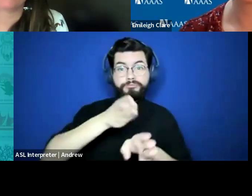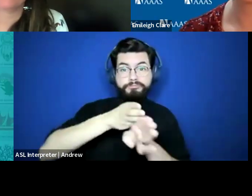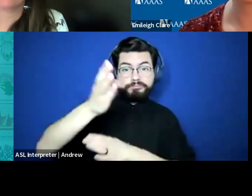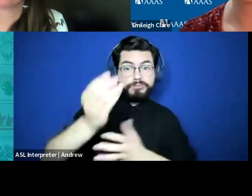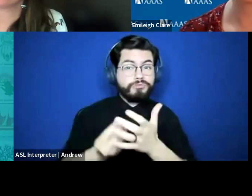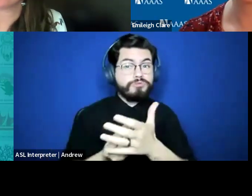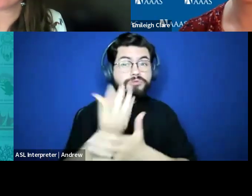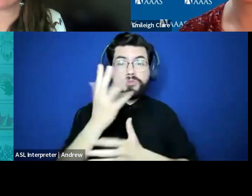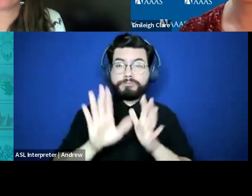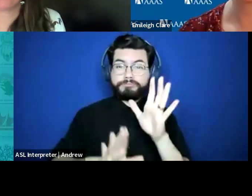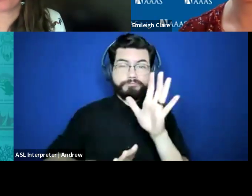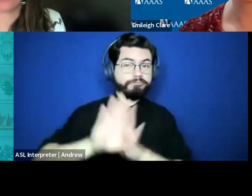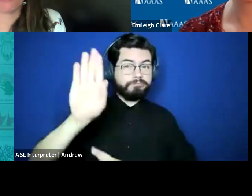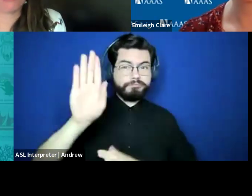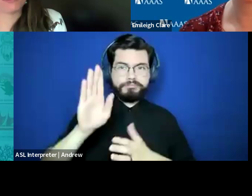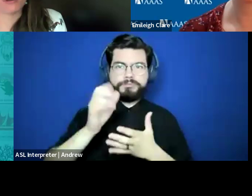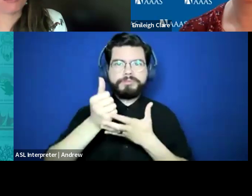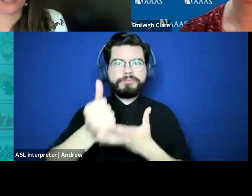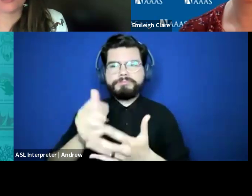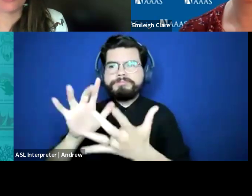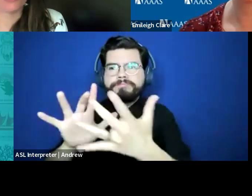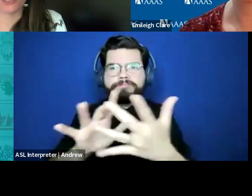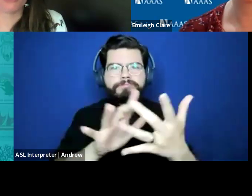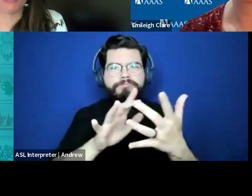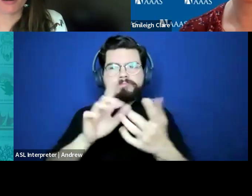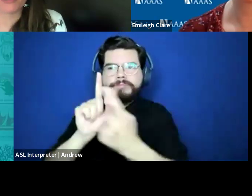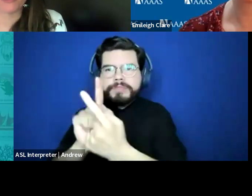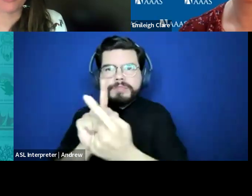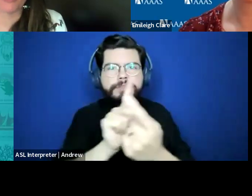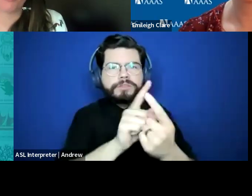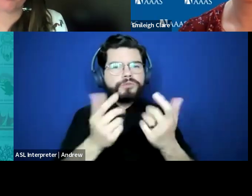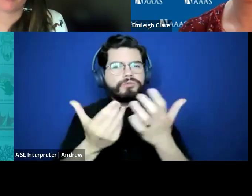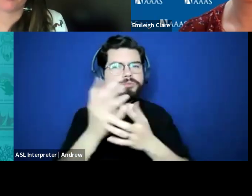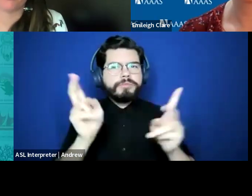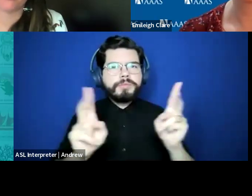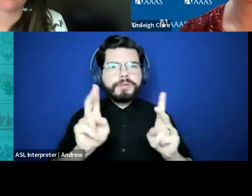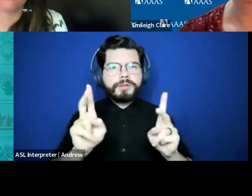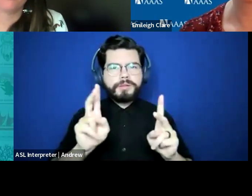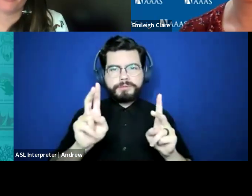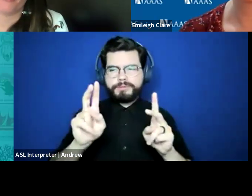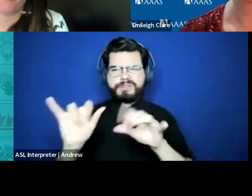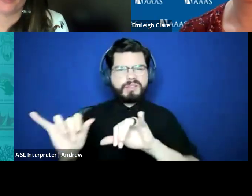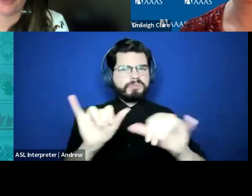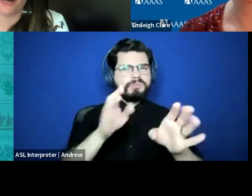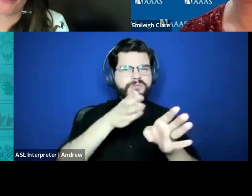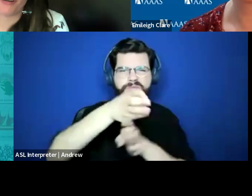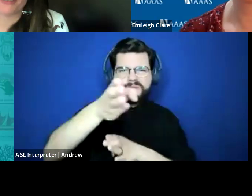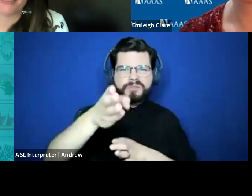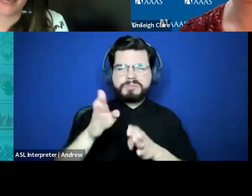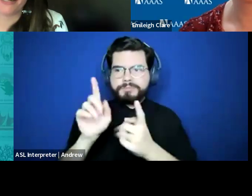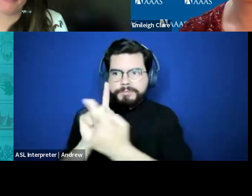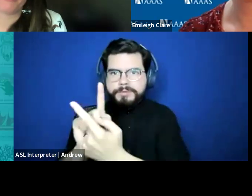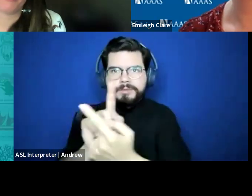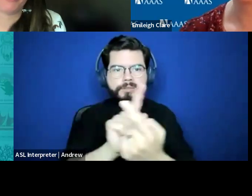as well. So it's just an essential part of for any student, early career professional or professional to join their